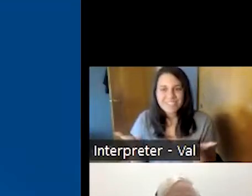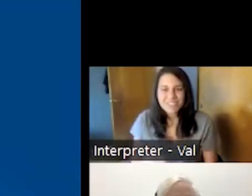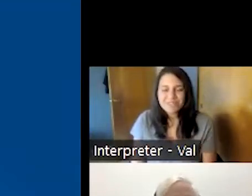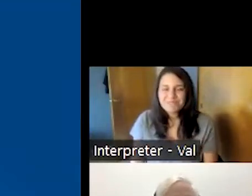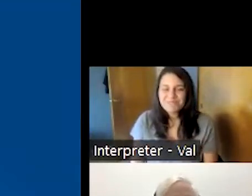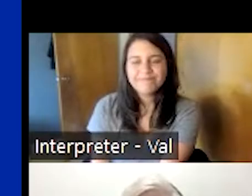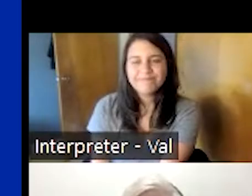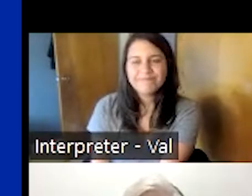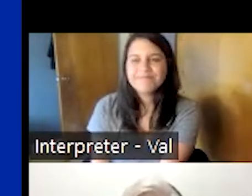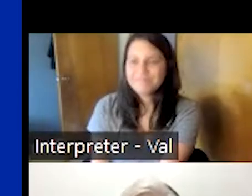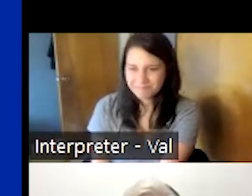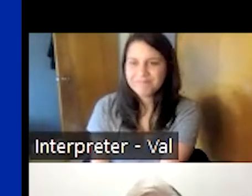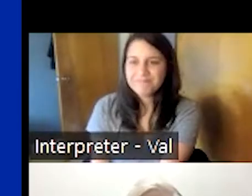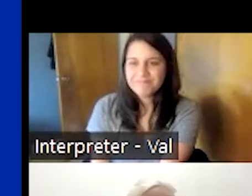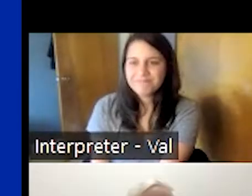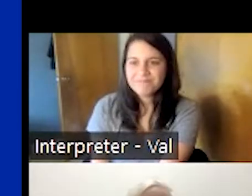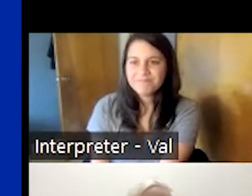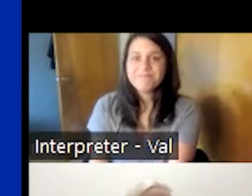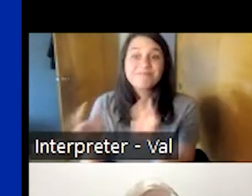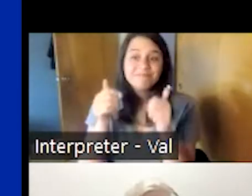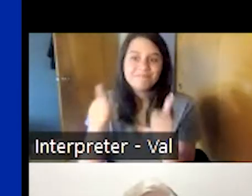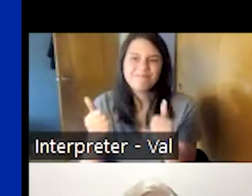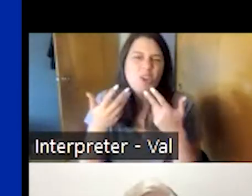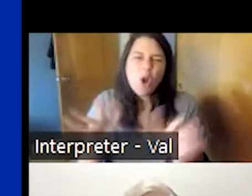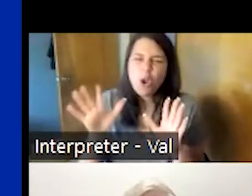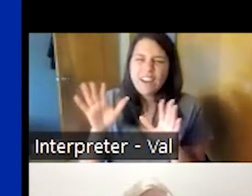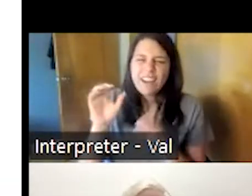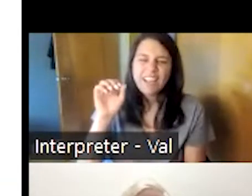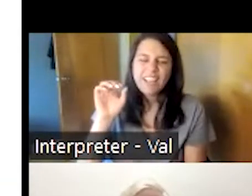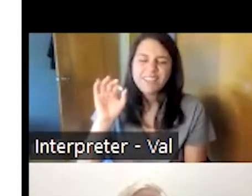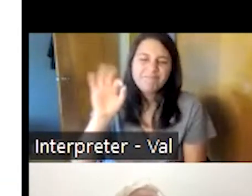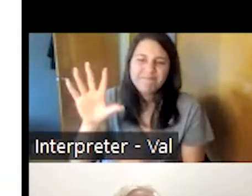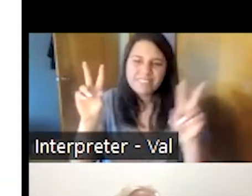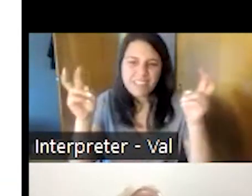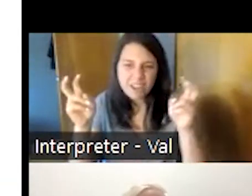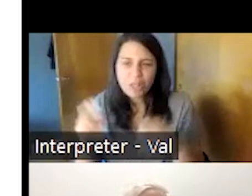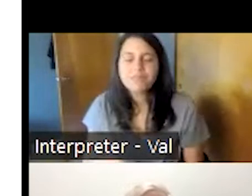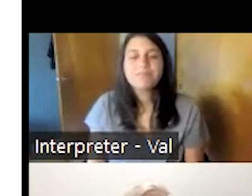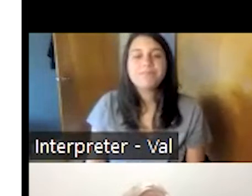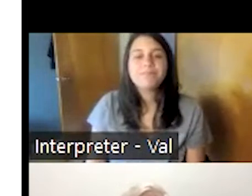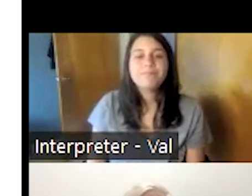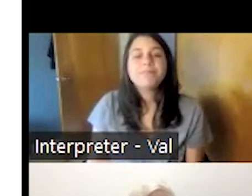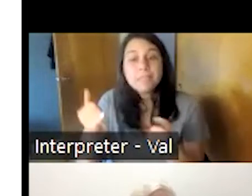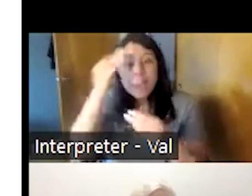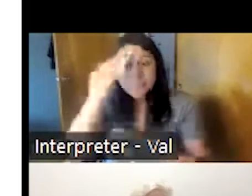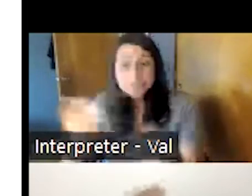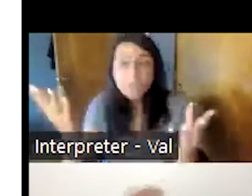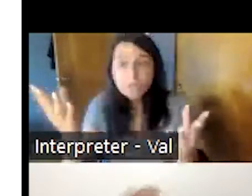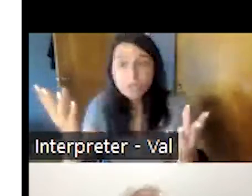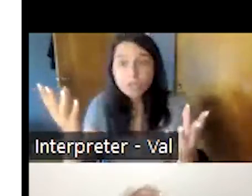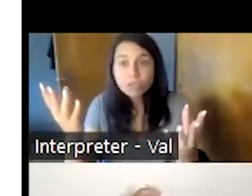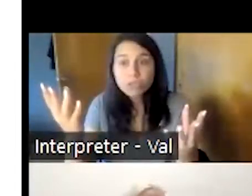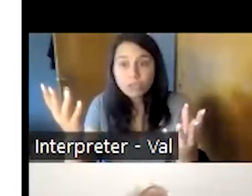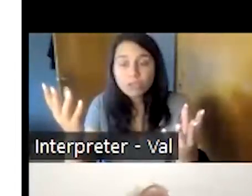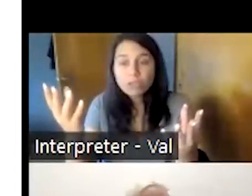everybody. So you already know the title of my talk. Next to disclosures, I know it said I had no disclosures,